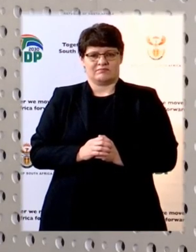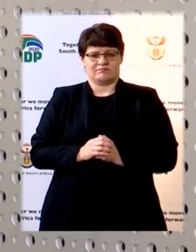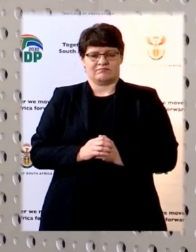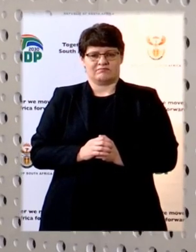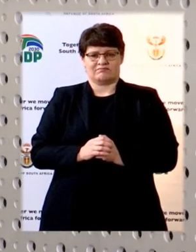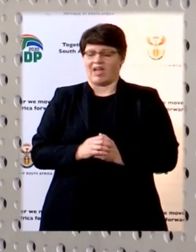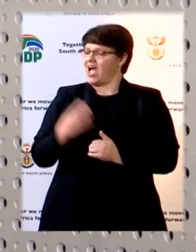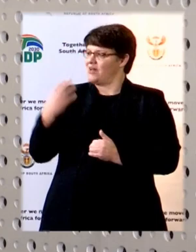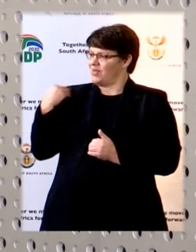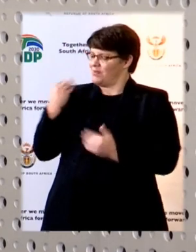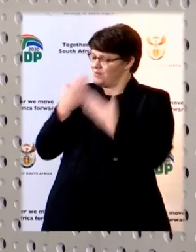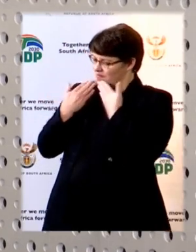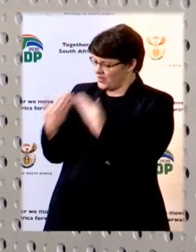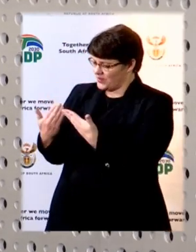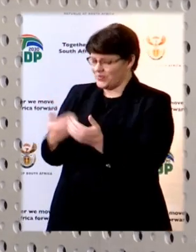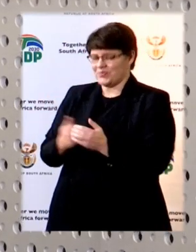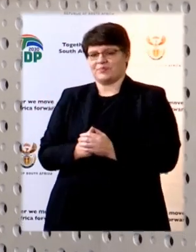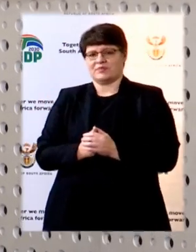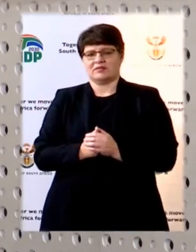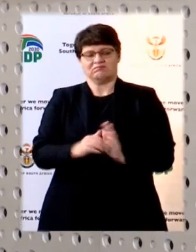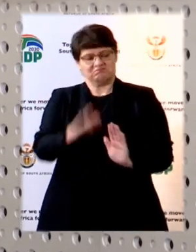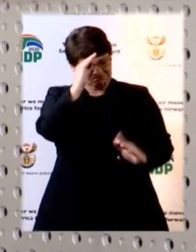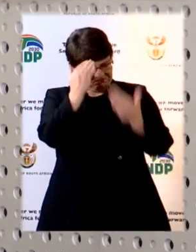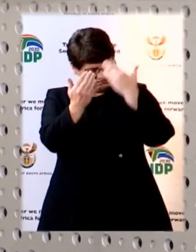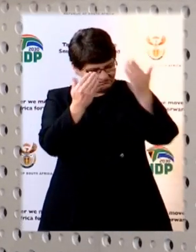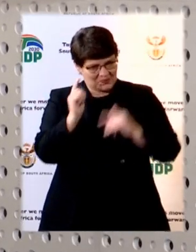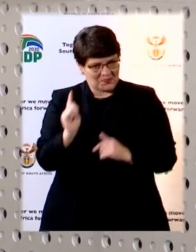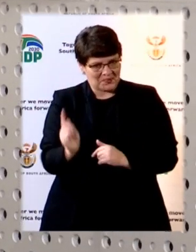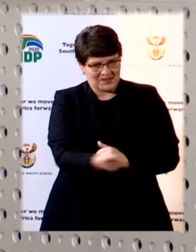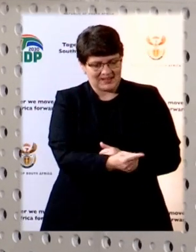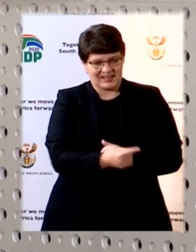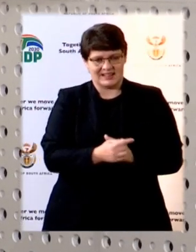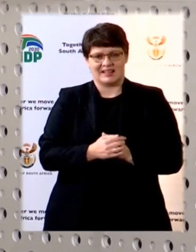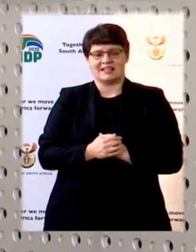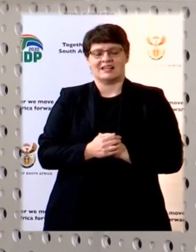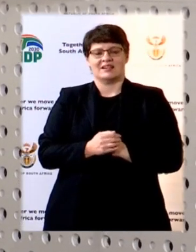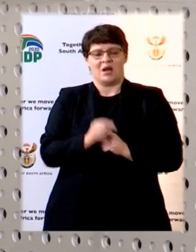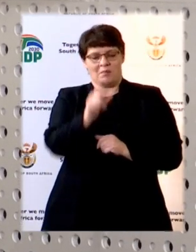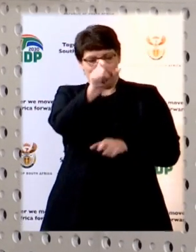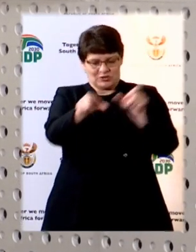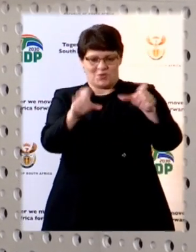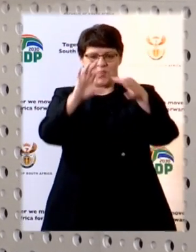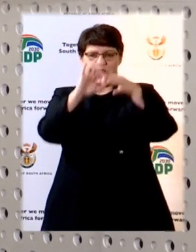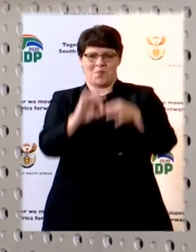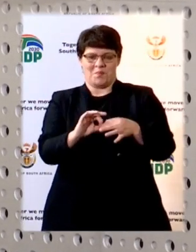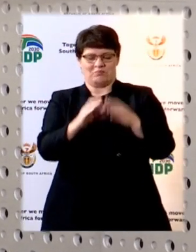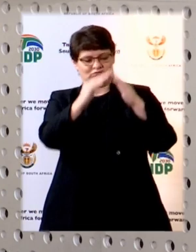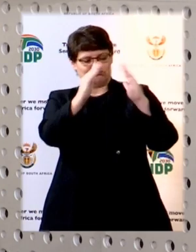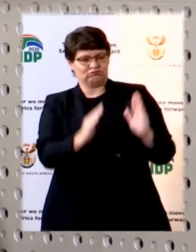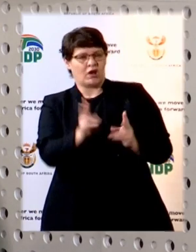Thank you, Minister Mthembu. Good afternoon to the listeners, to the viewers,